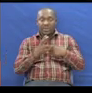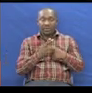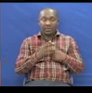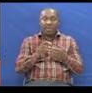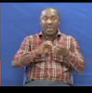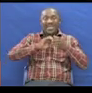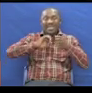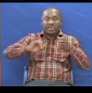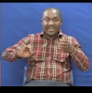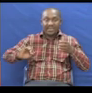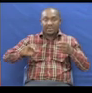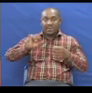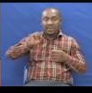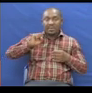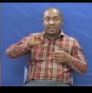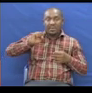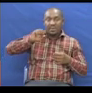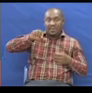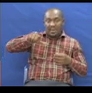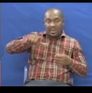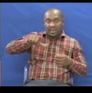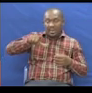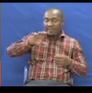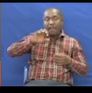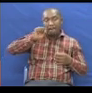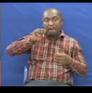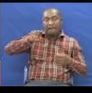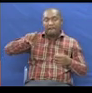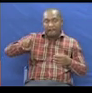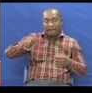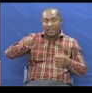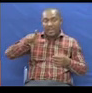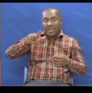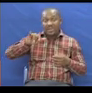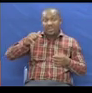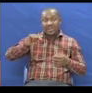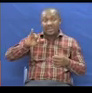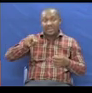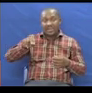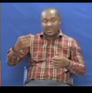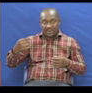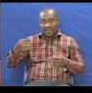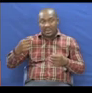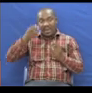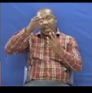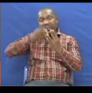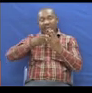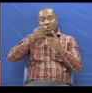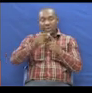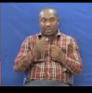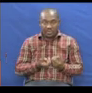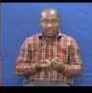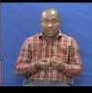Right? Now, I'm sure if I give you some questions, you will be able to attempt them properly, whether they